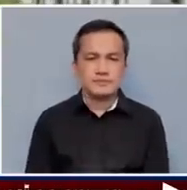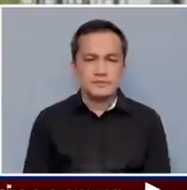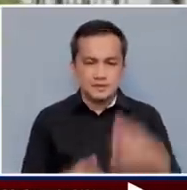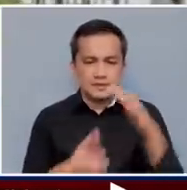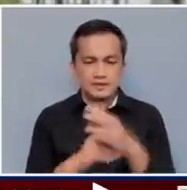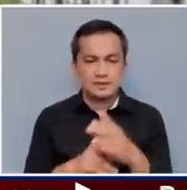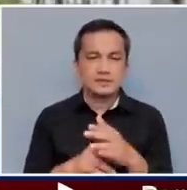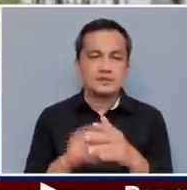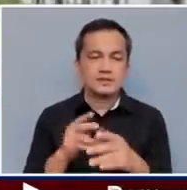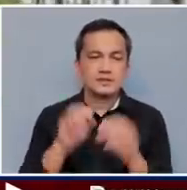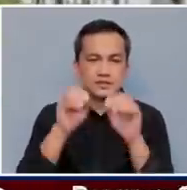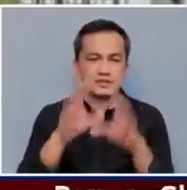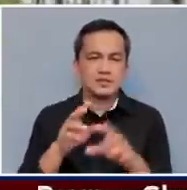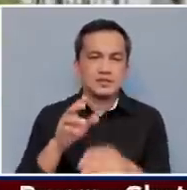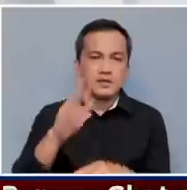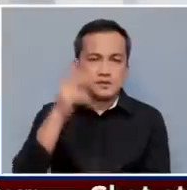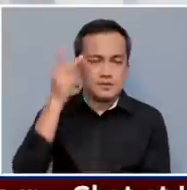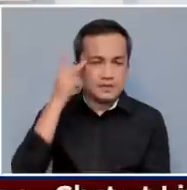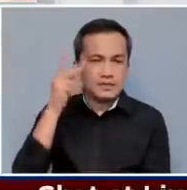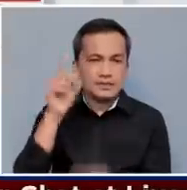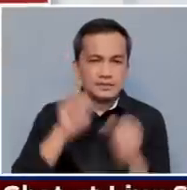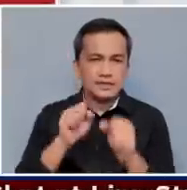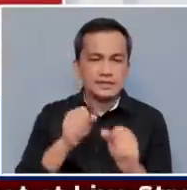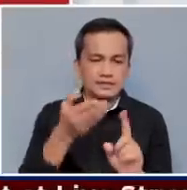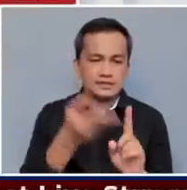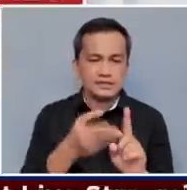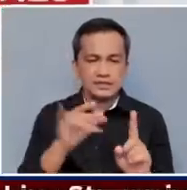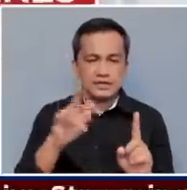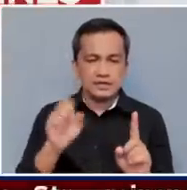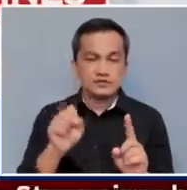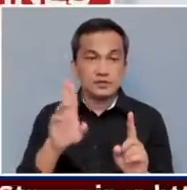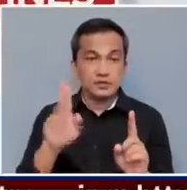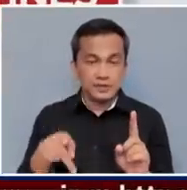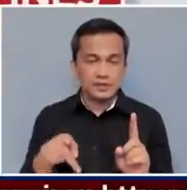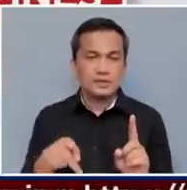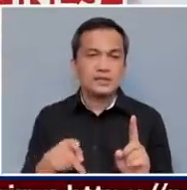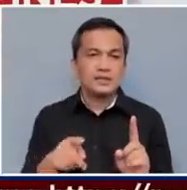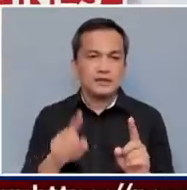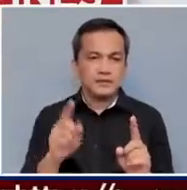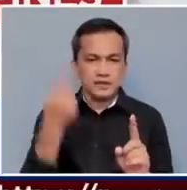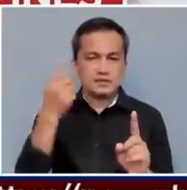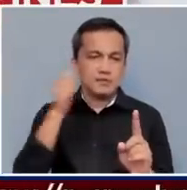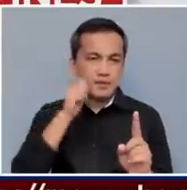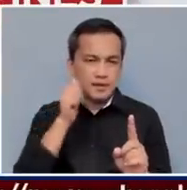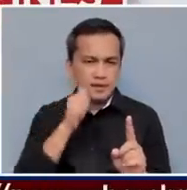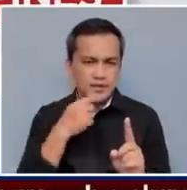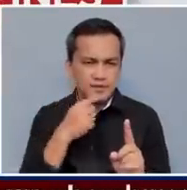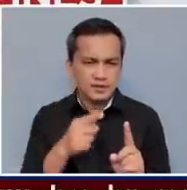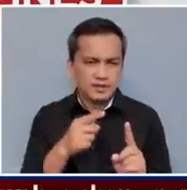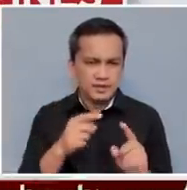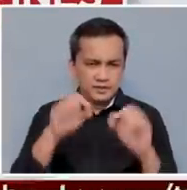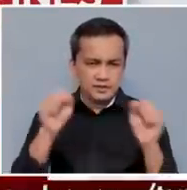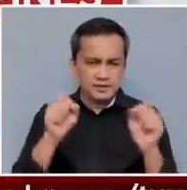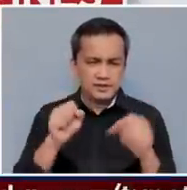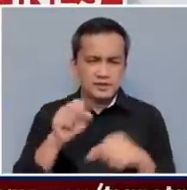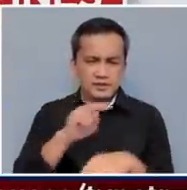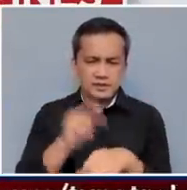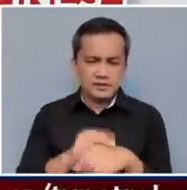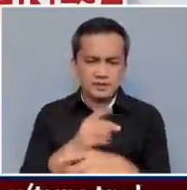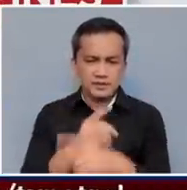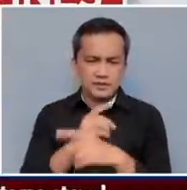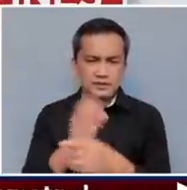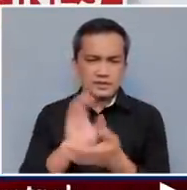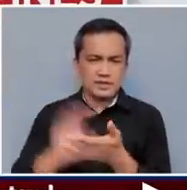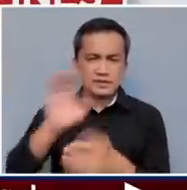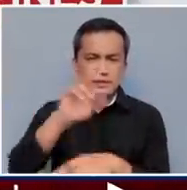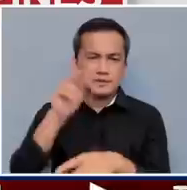political science sa UP si Carlos. Siya ang kauna-unahang babaeng civilian president ng National Defense College of the